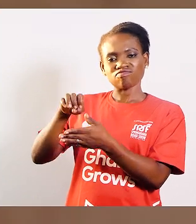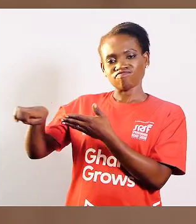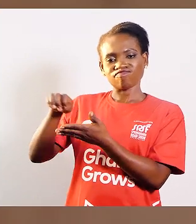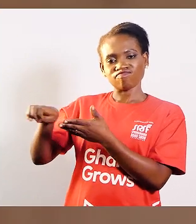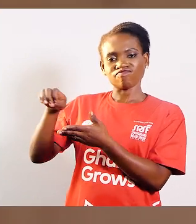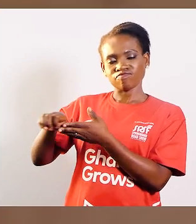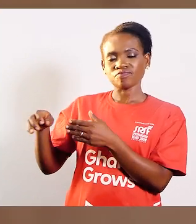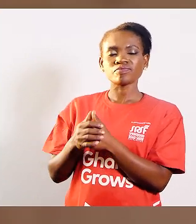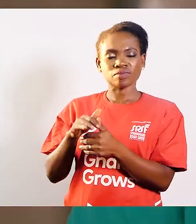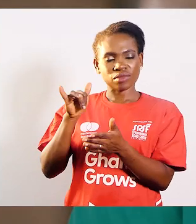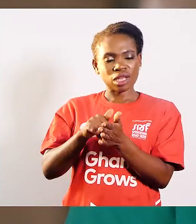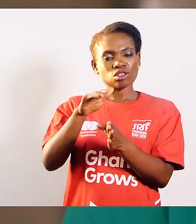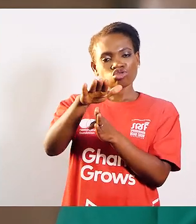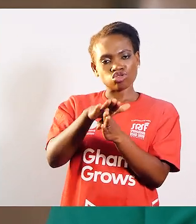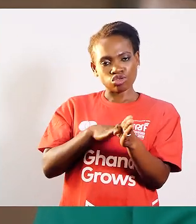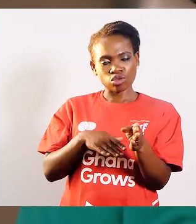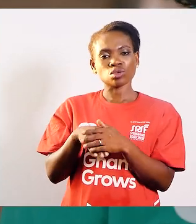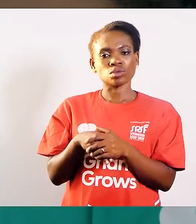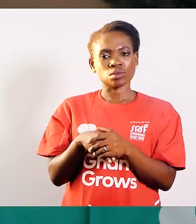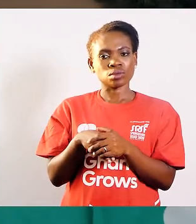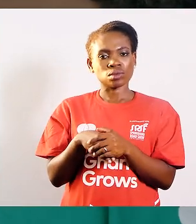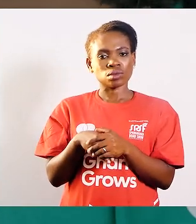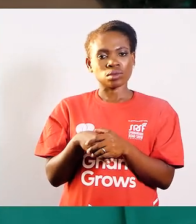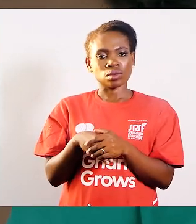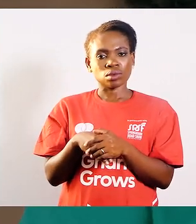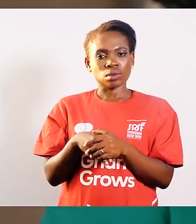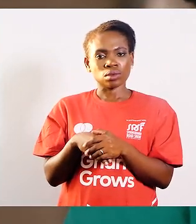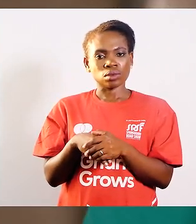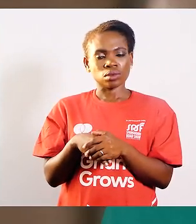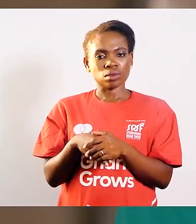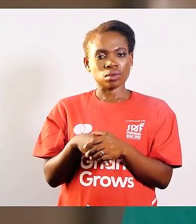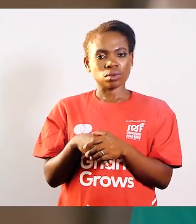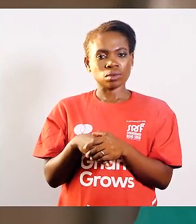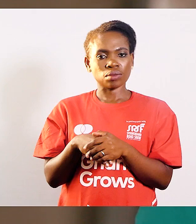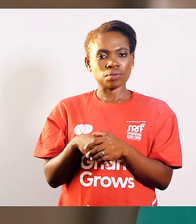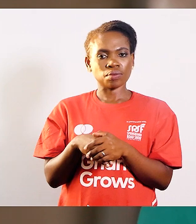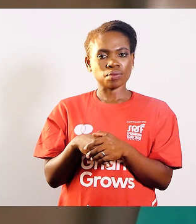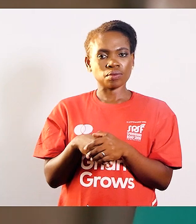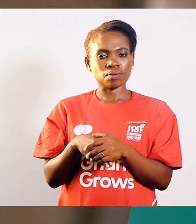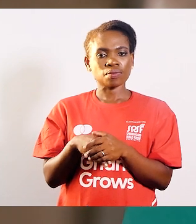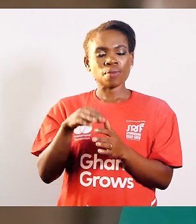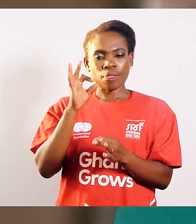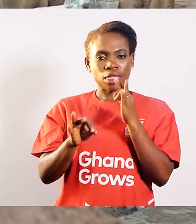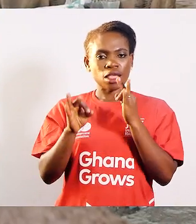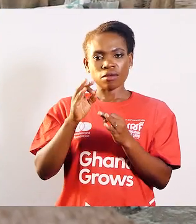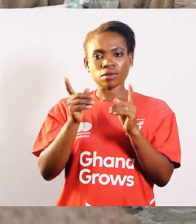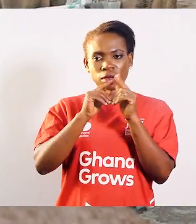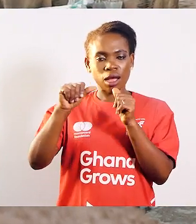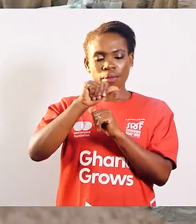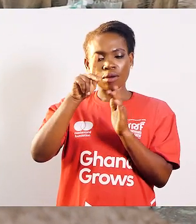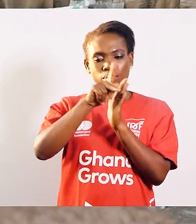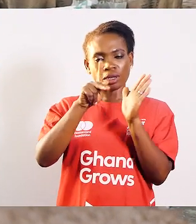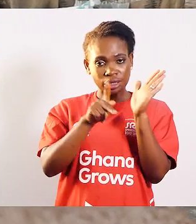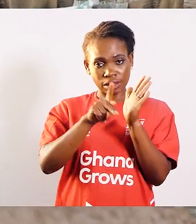process. That's interesting. Yes. If you are to advise government about, on a policy direction in terms of